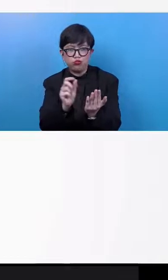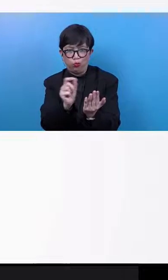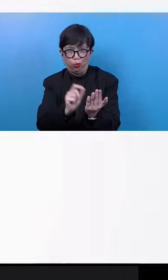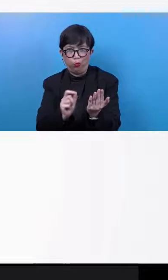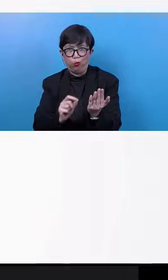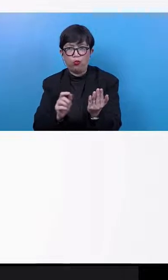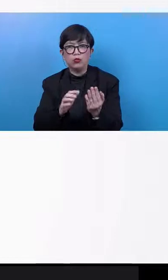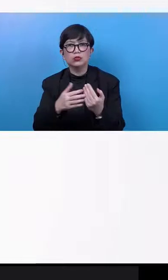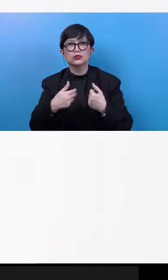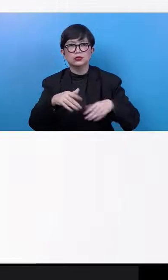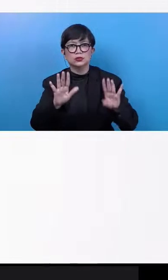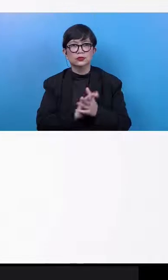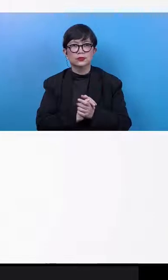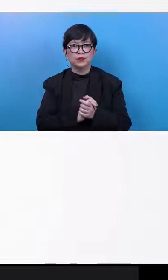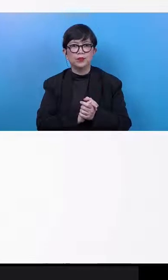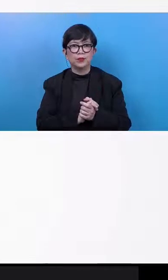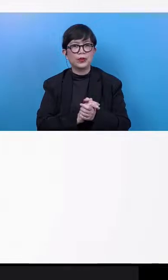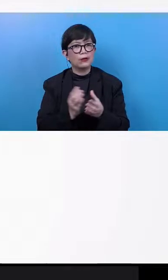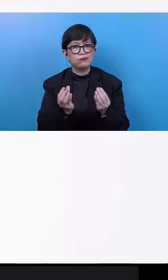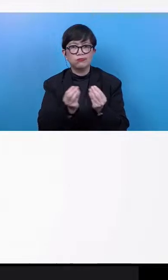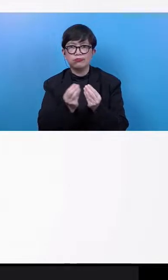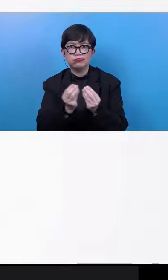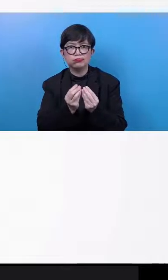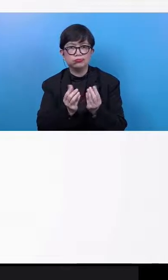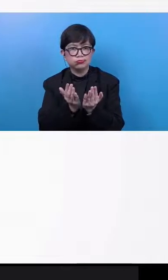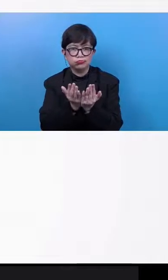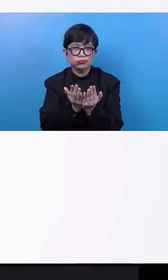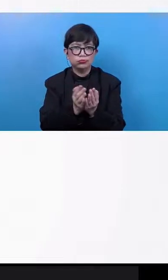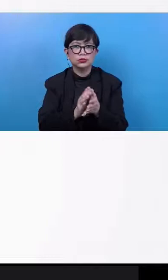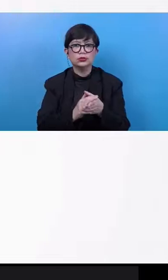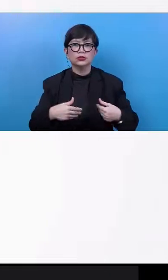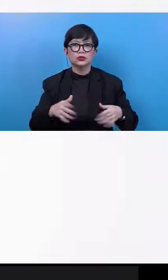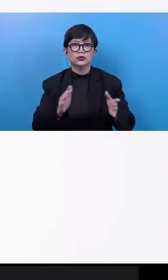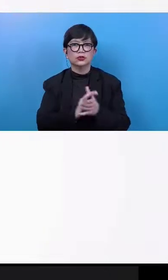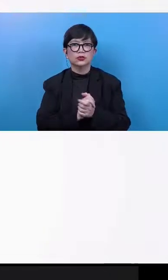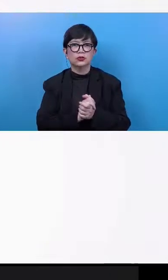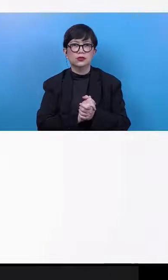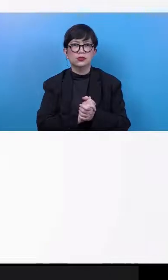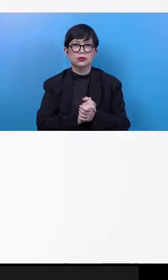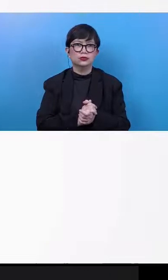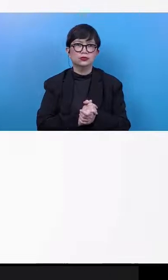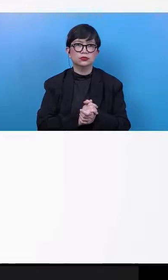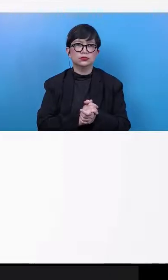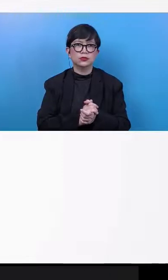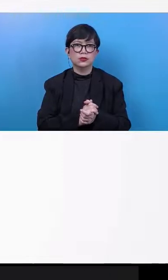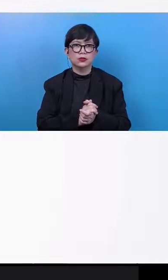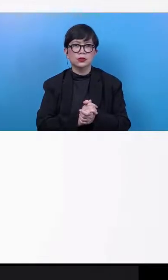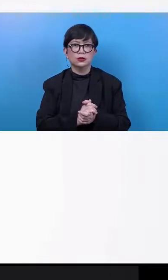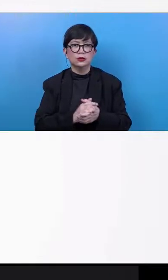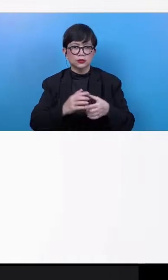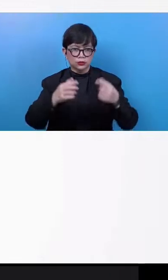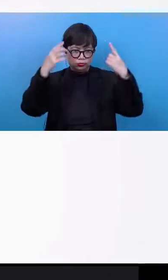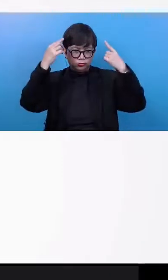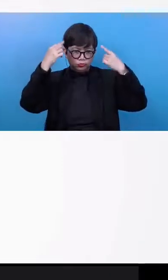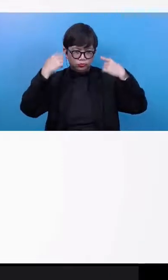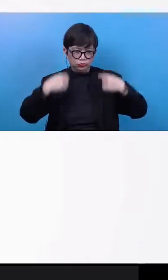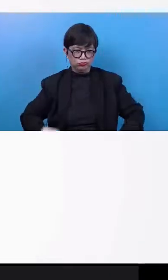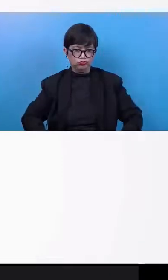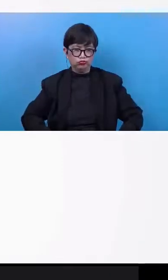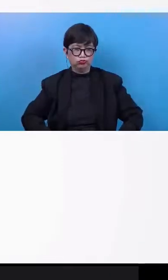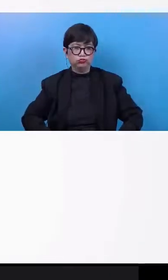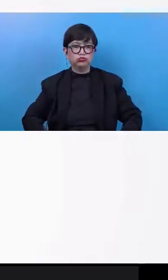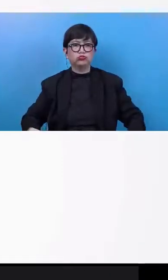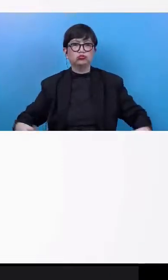security, and the last human development report, which talks about uncertain times, unsettled lives, more about the impact